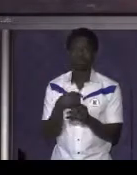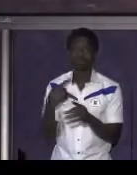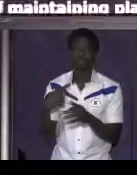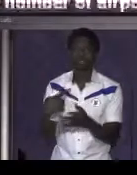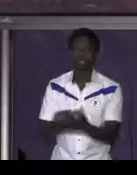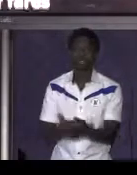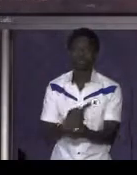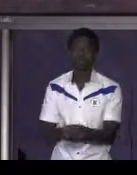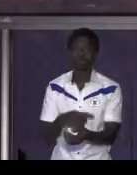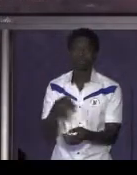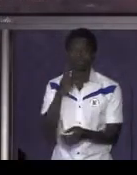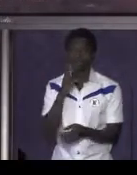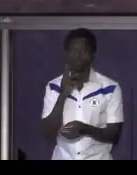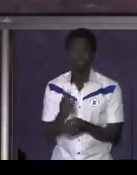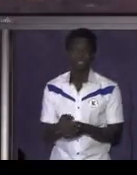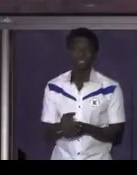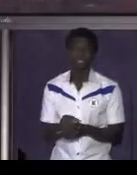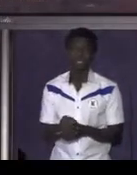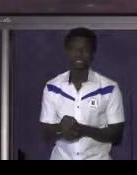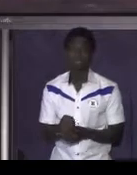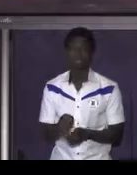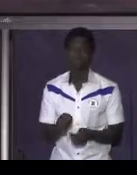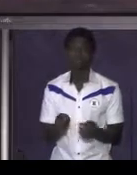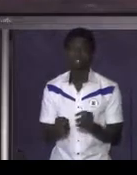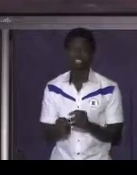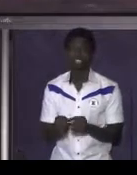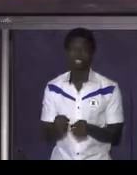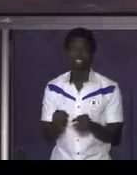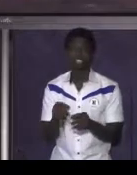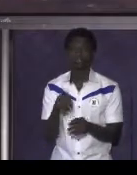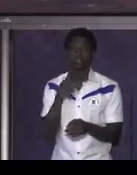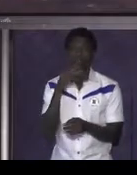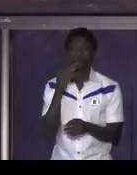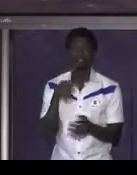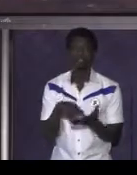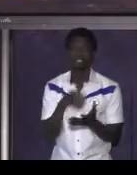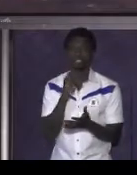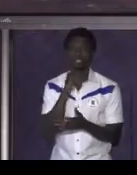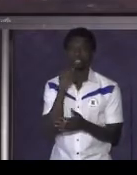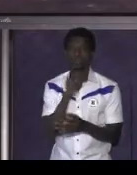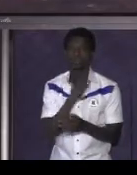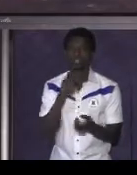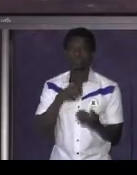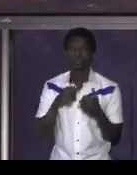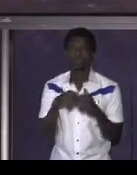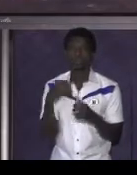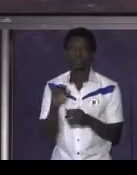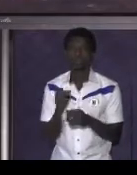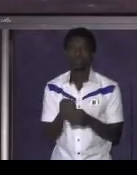the water transportation. One of these is not a problem of air